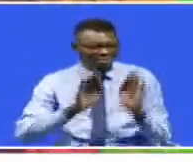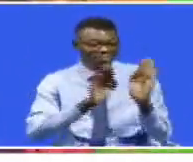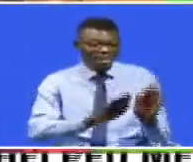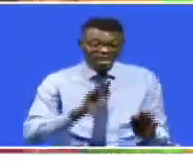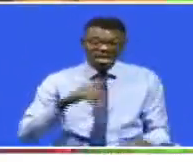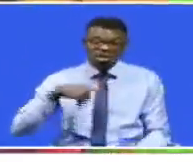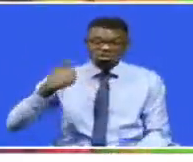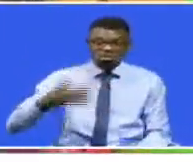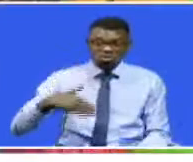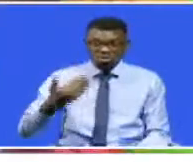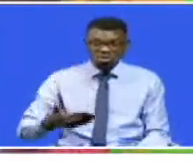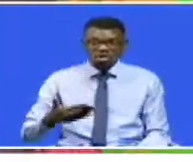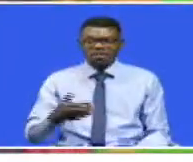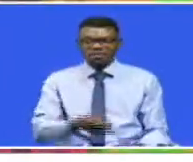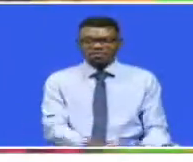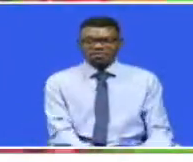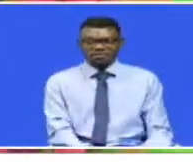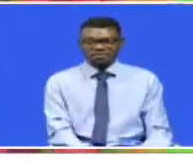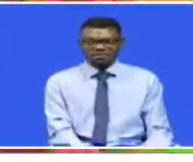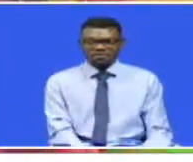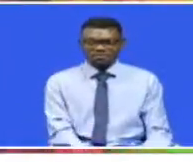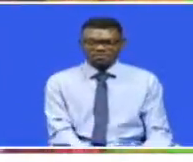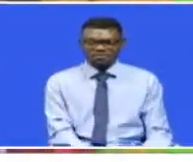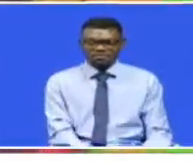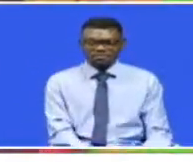tune quite literally.